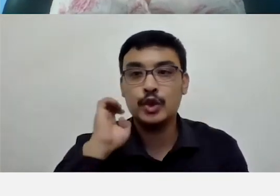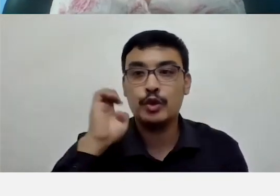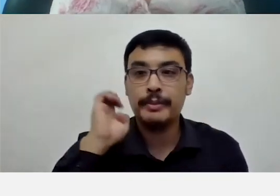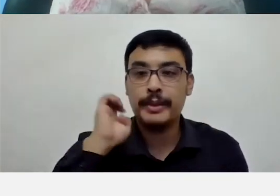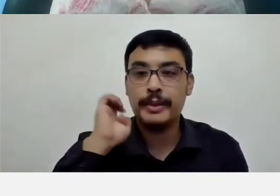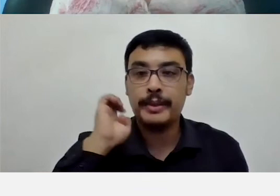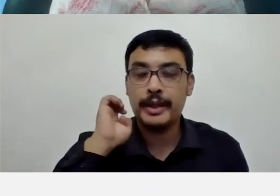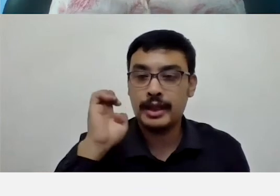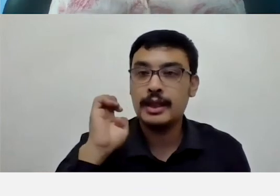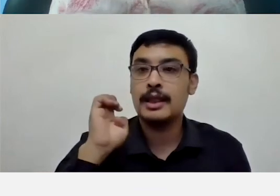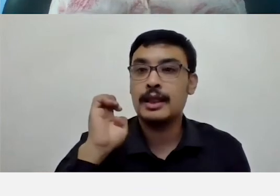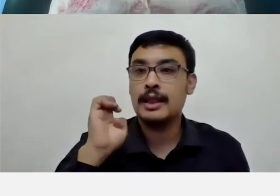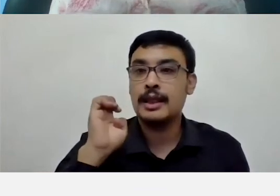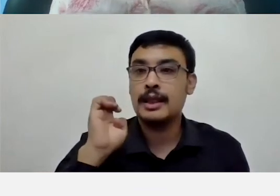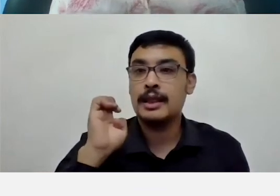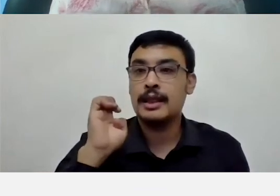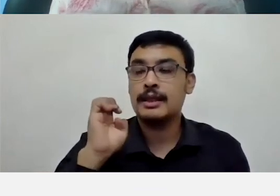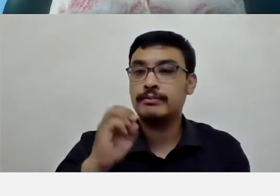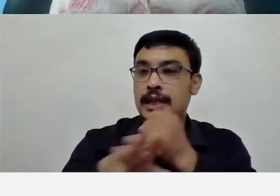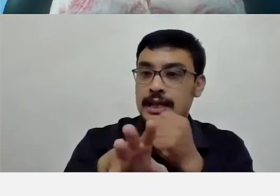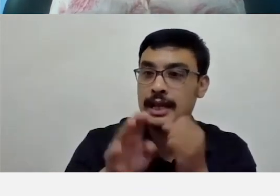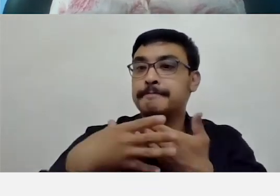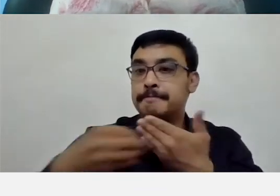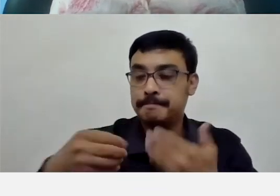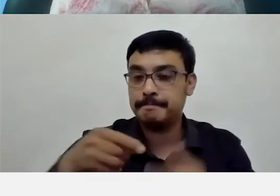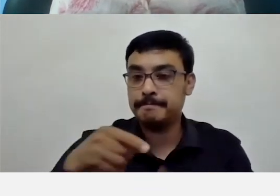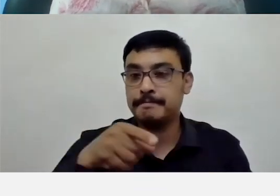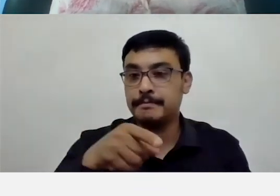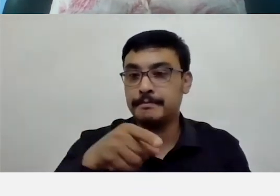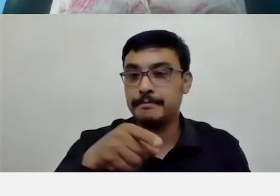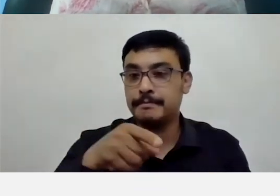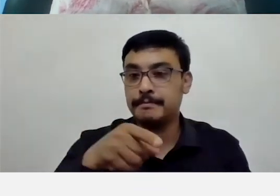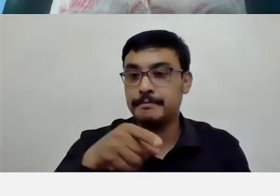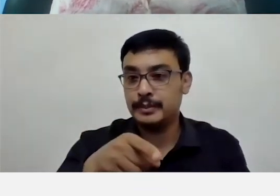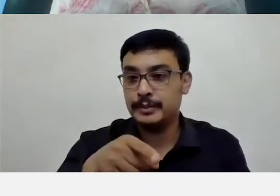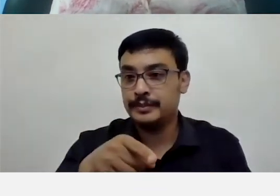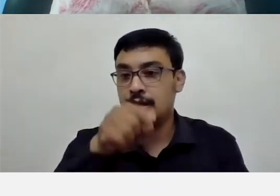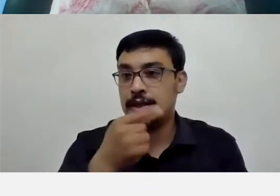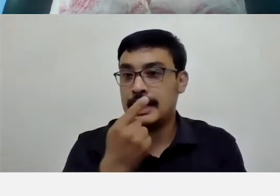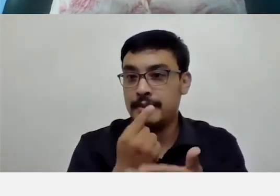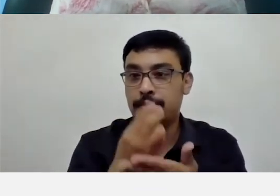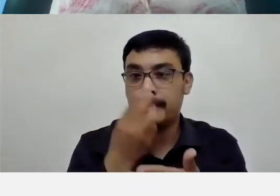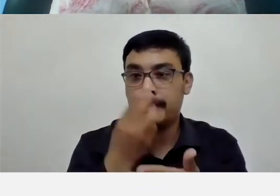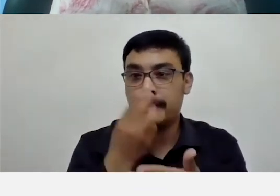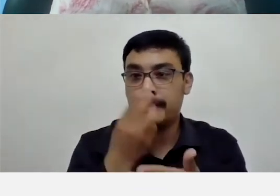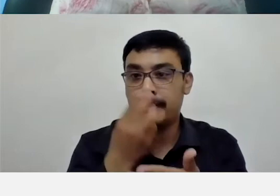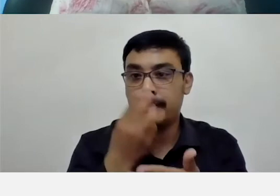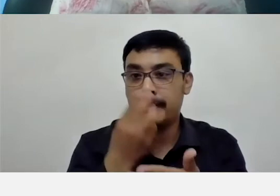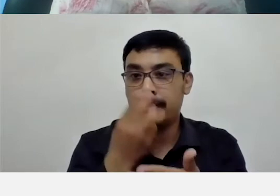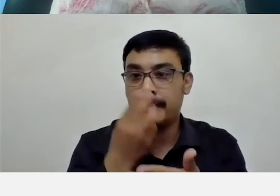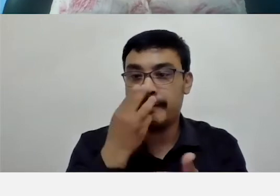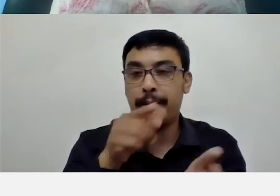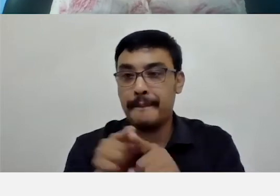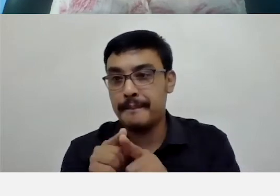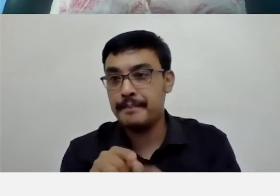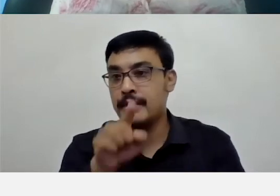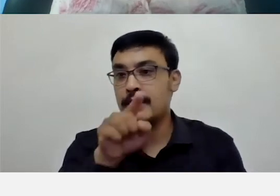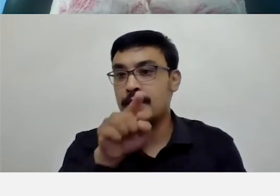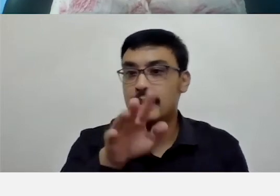European structure, and it is here in Kathmandu in 19th and 20th century. After the earthquake